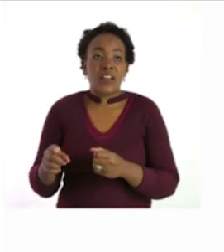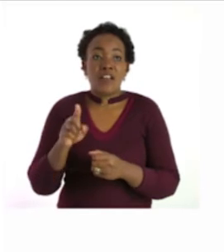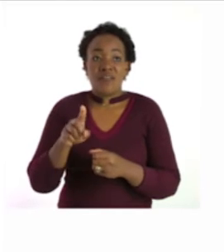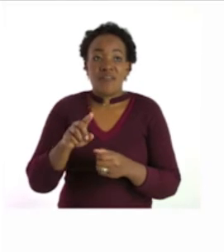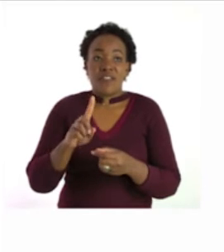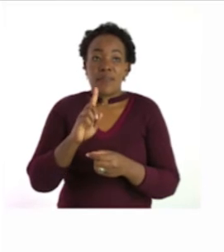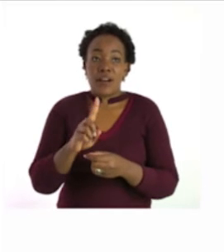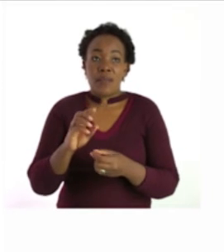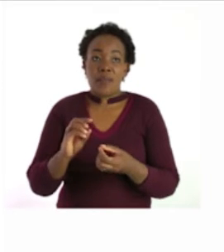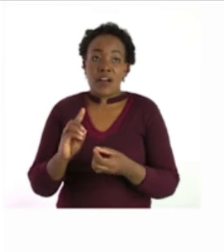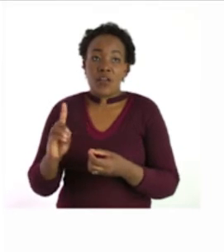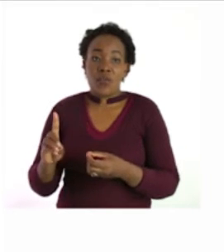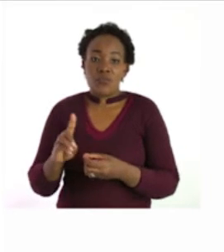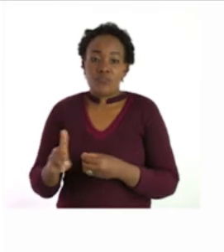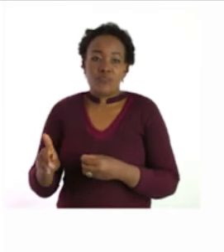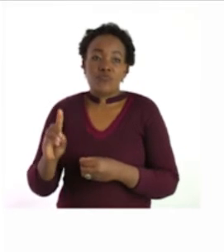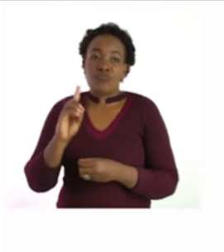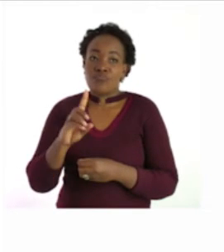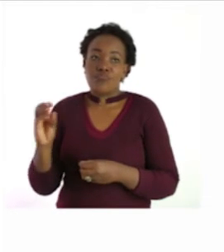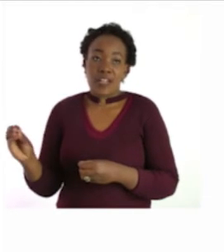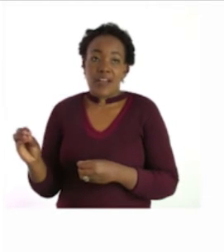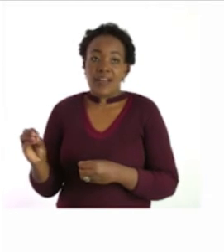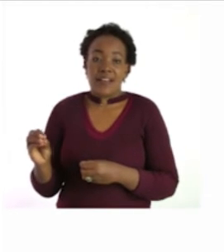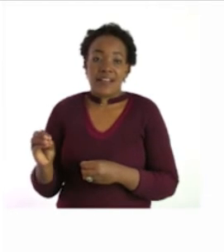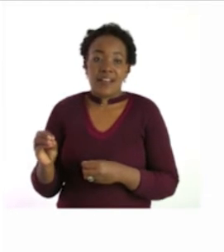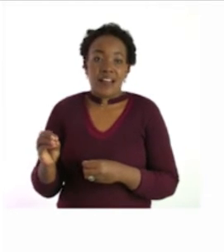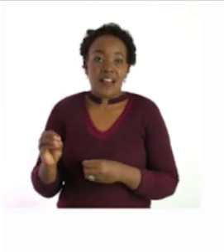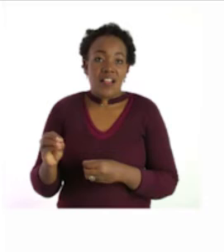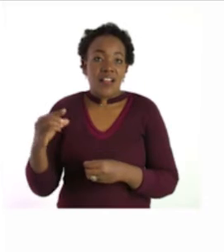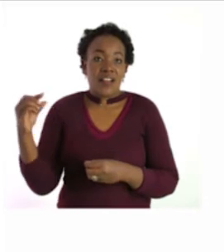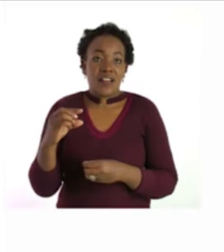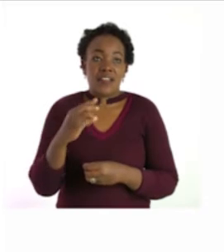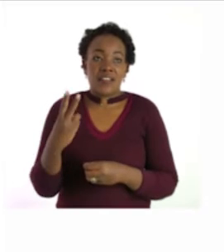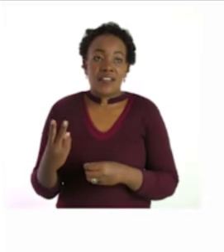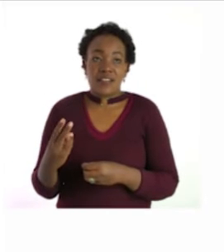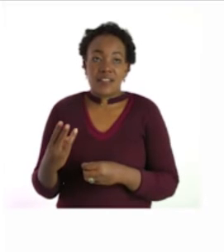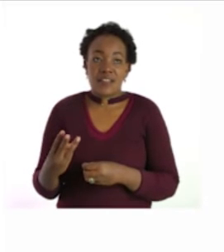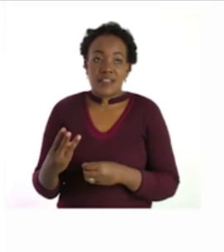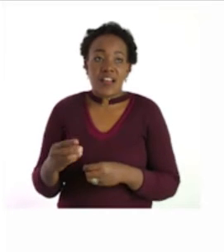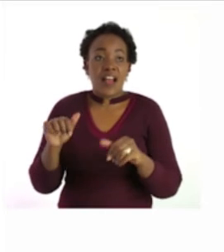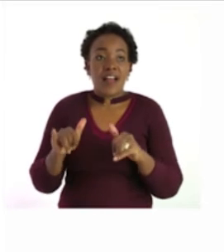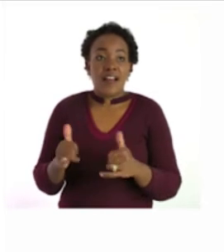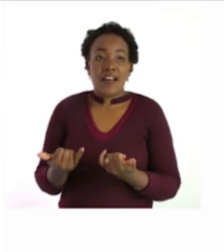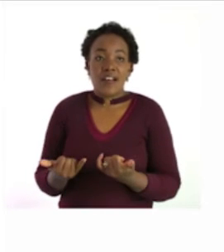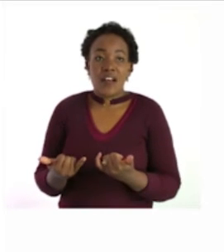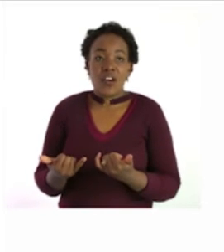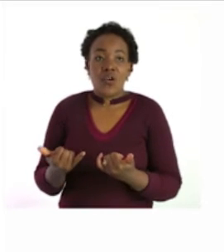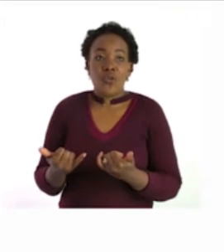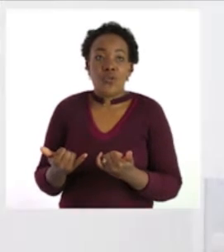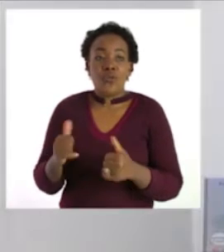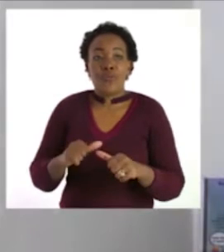number 1 up to 10. Grade 3s. And now let's move on